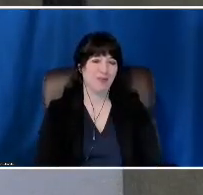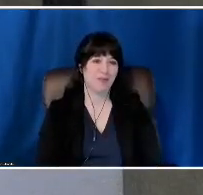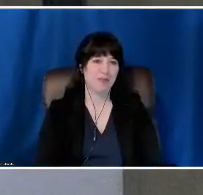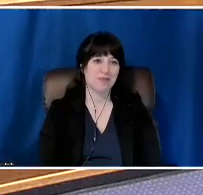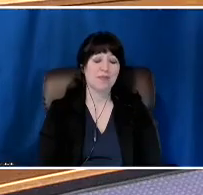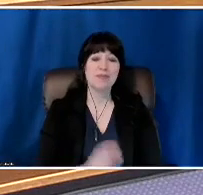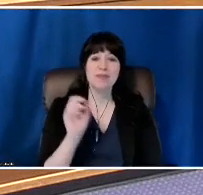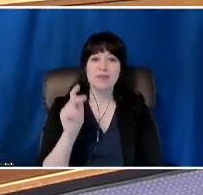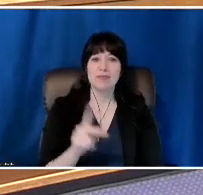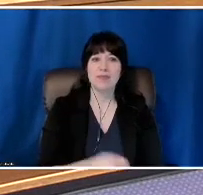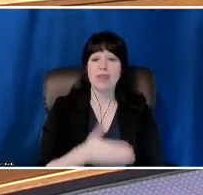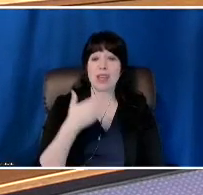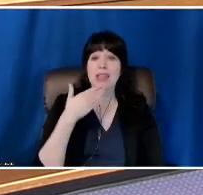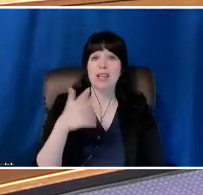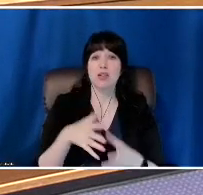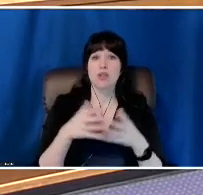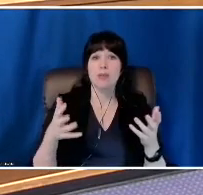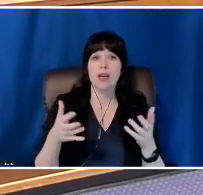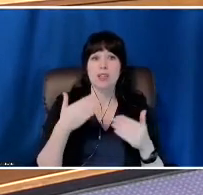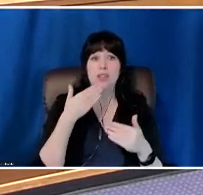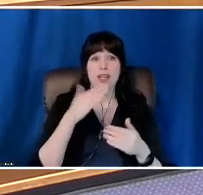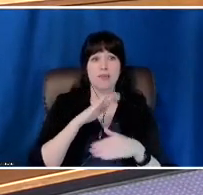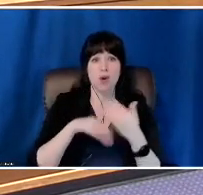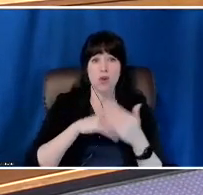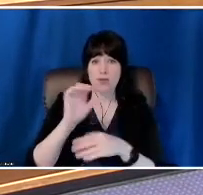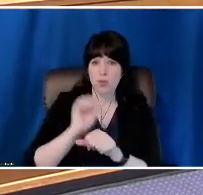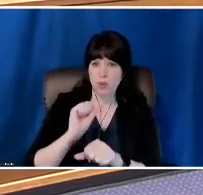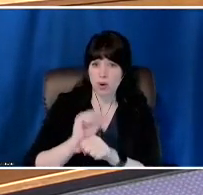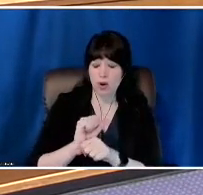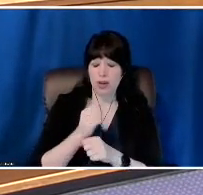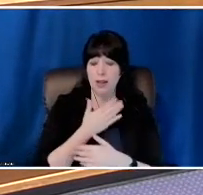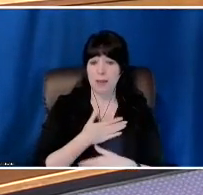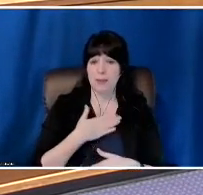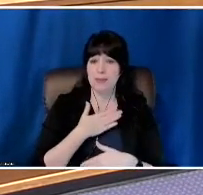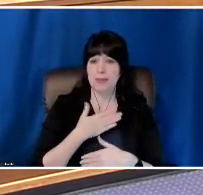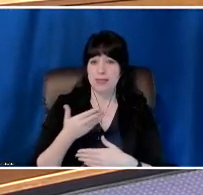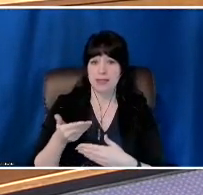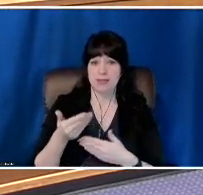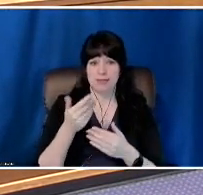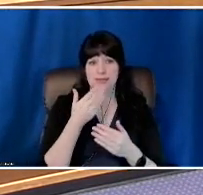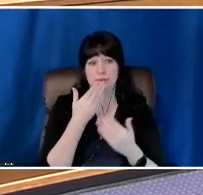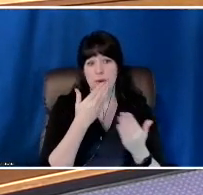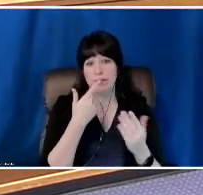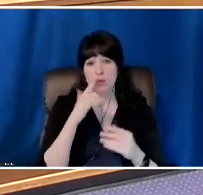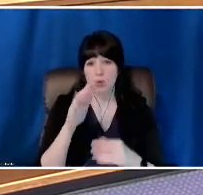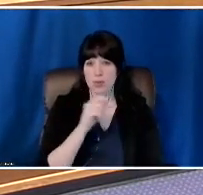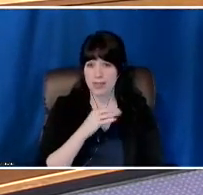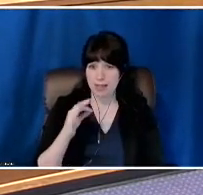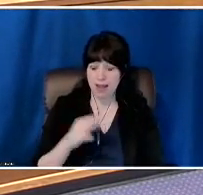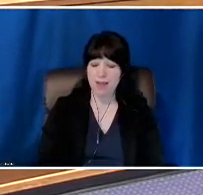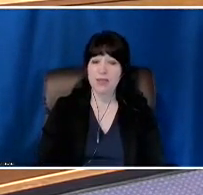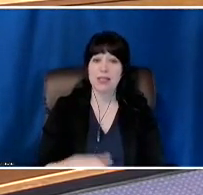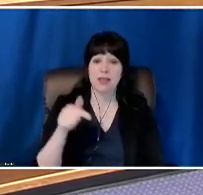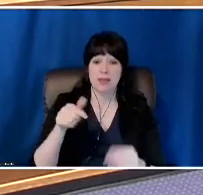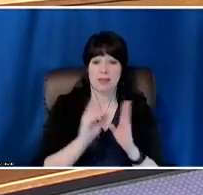right. Well, thank you so much. Thank you for all your work. Please pass along our gratitude to your staff. And with that, we are adjourned.